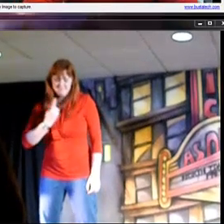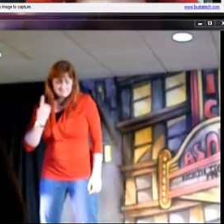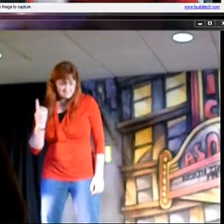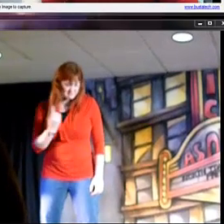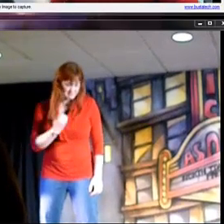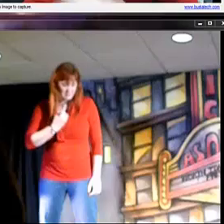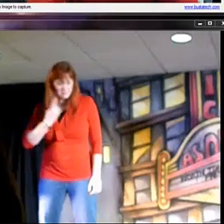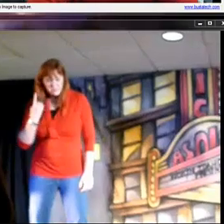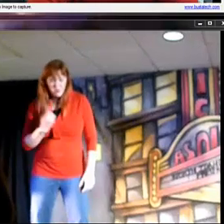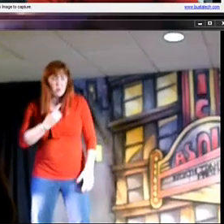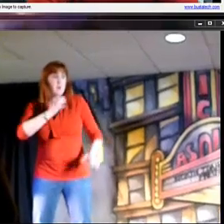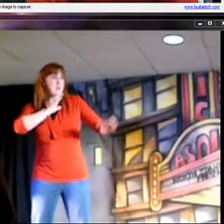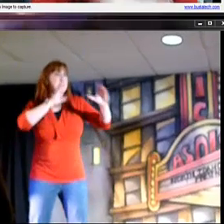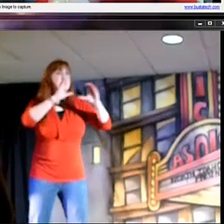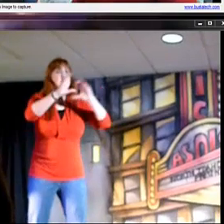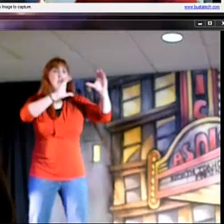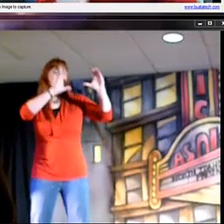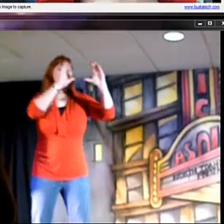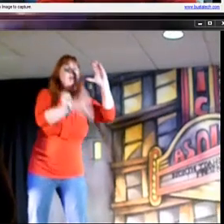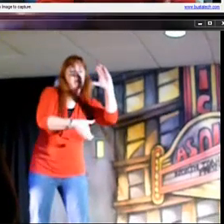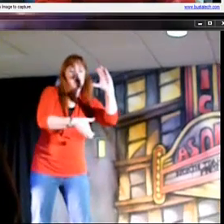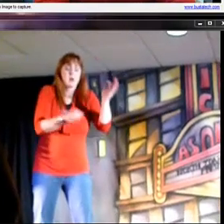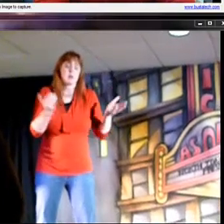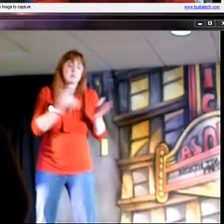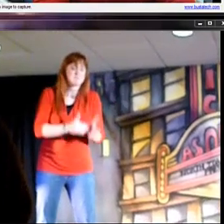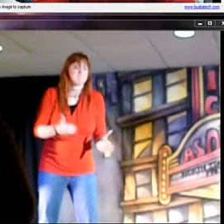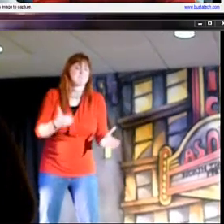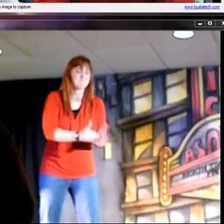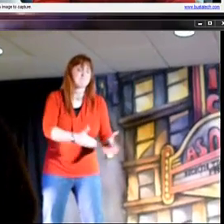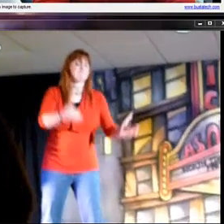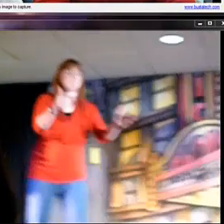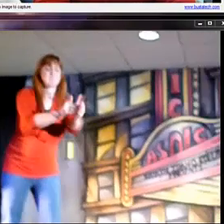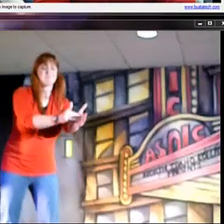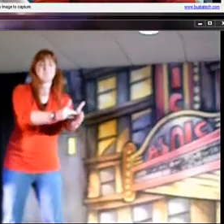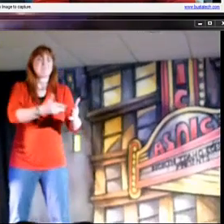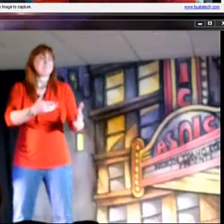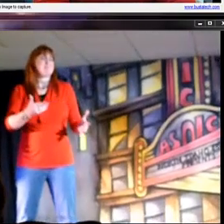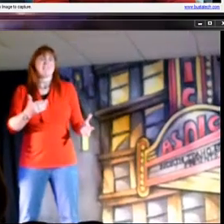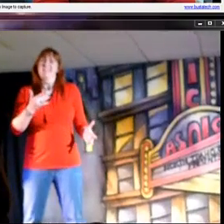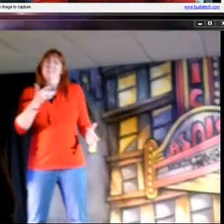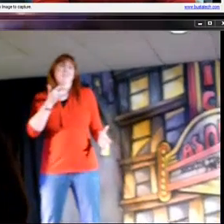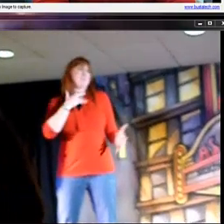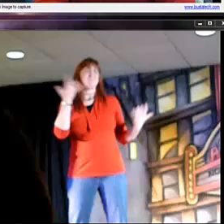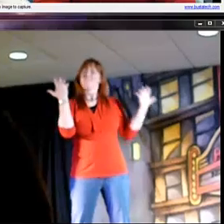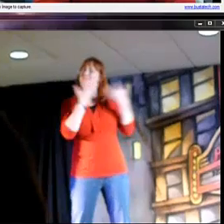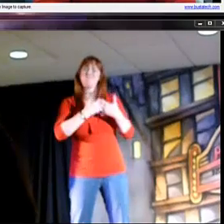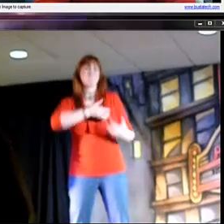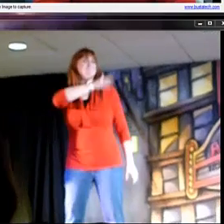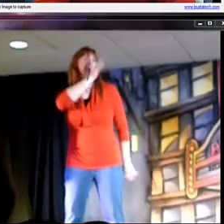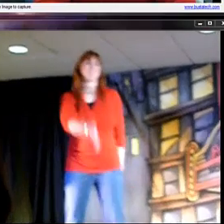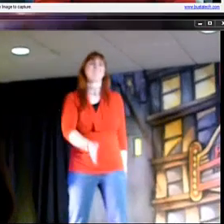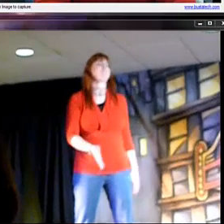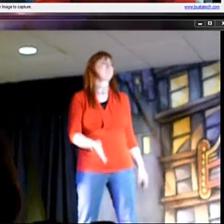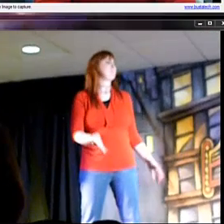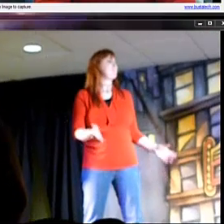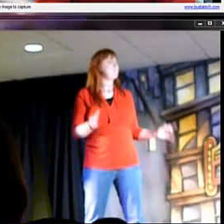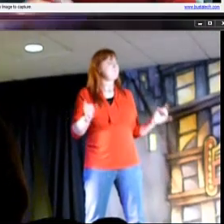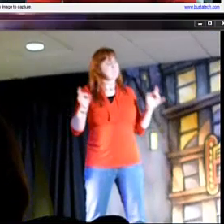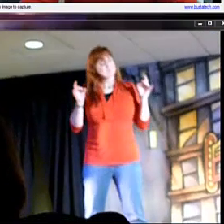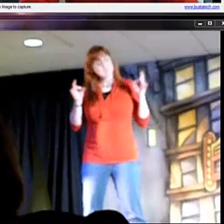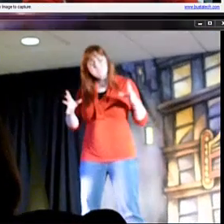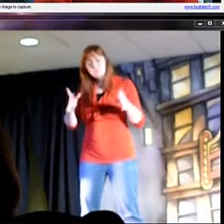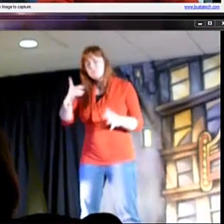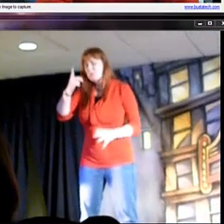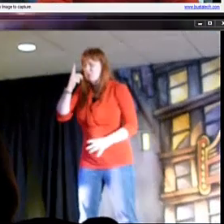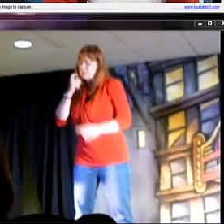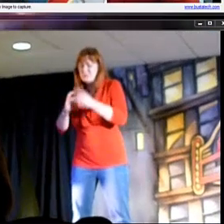Okay, so I'm just going to be going through like this, and I'm going to do this throughout the whole story. So the story is long, and I'm not going to